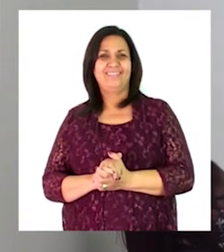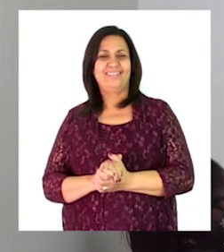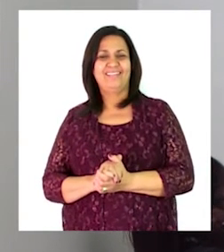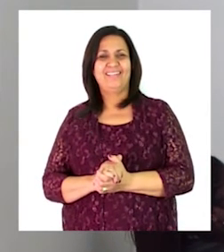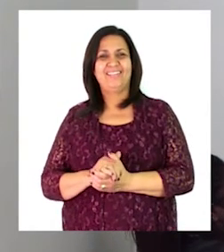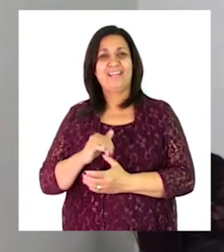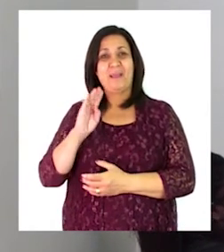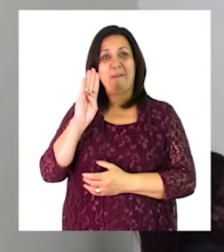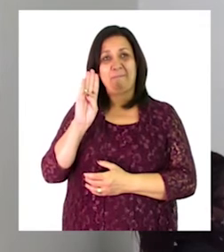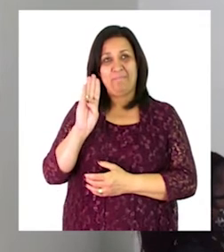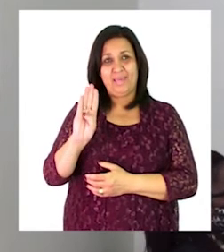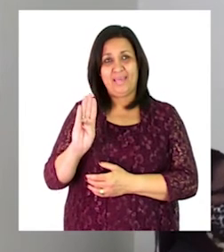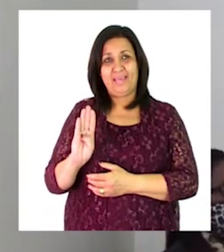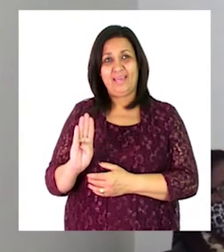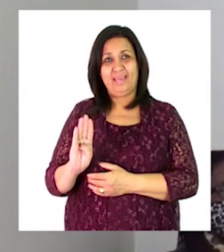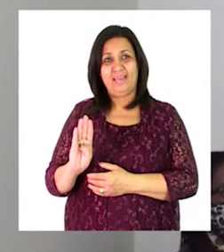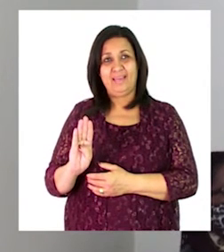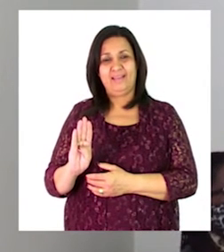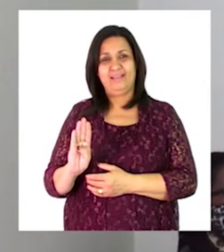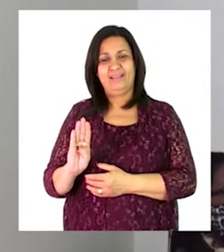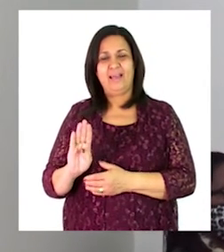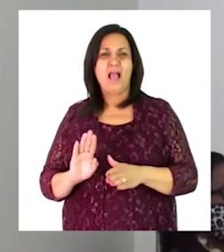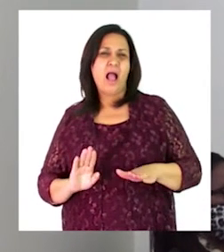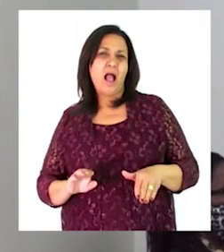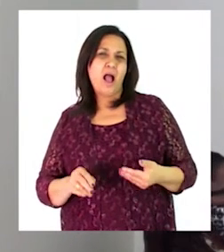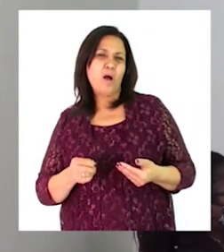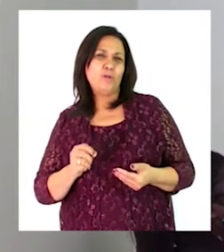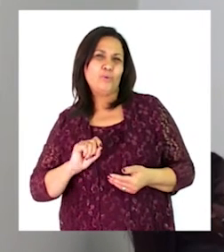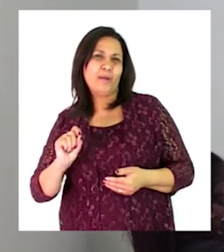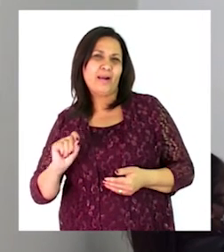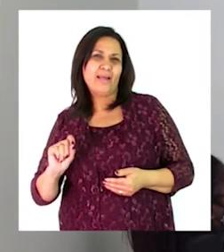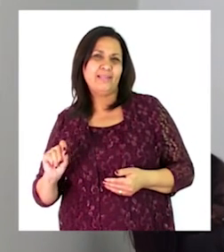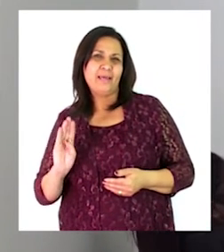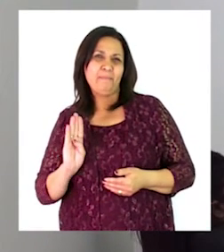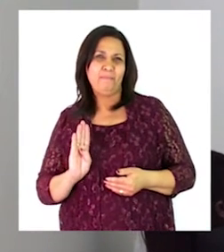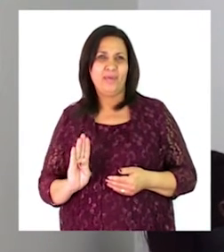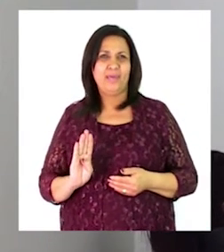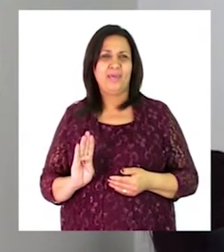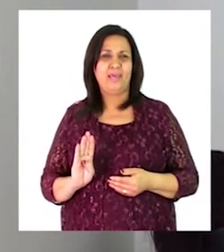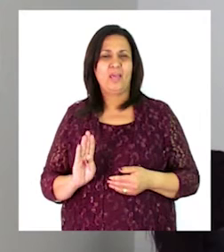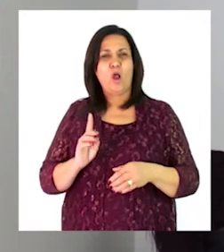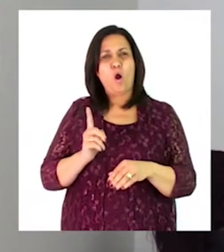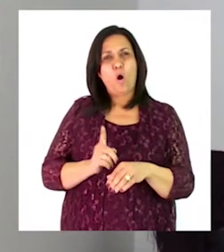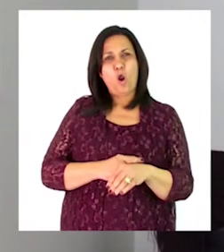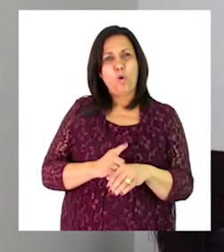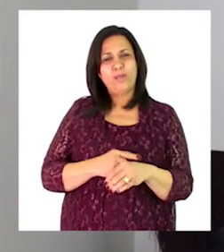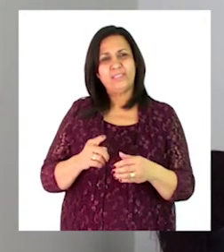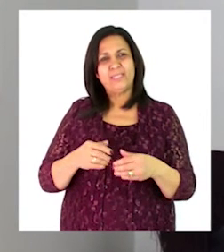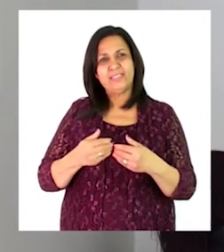alphabet is letter B. How do we write letter B? We always start from the